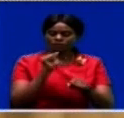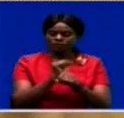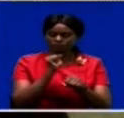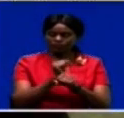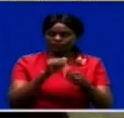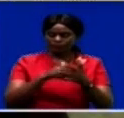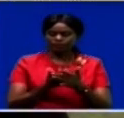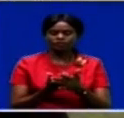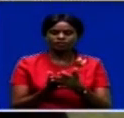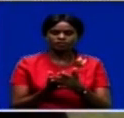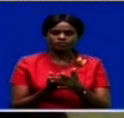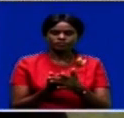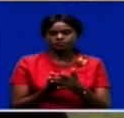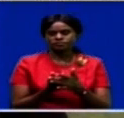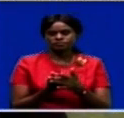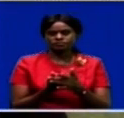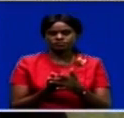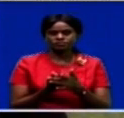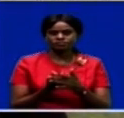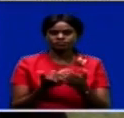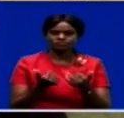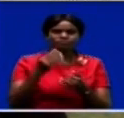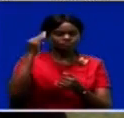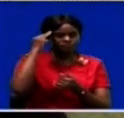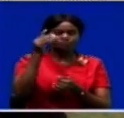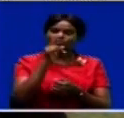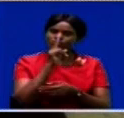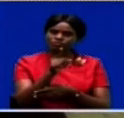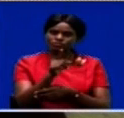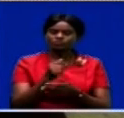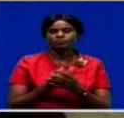working, you know, knowing that